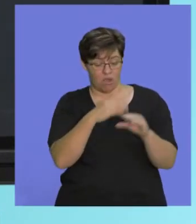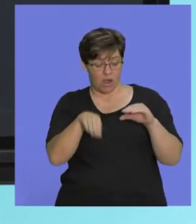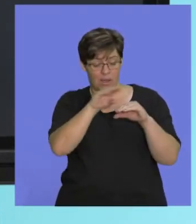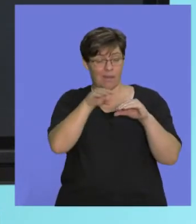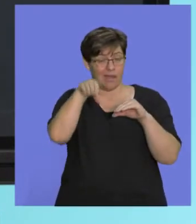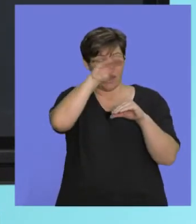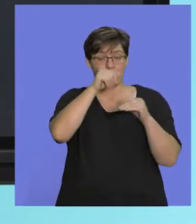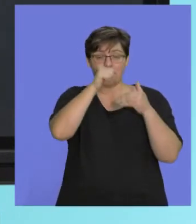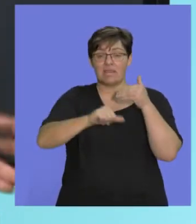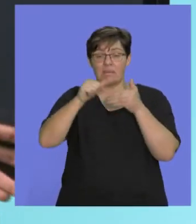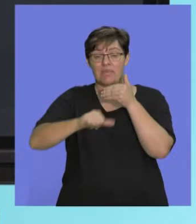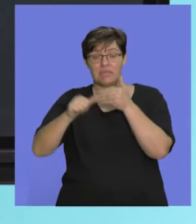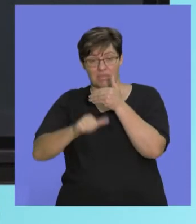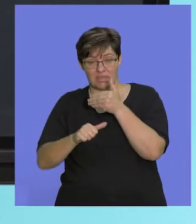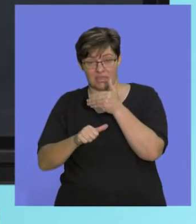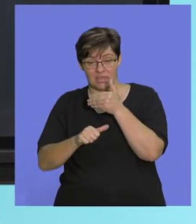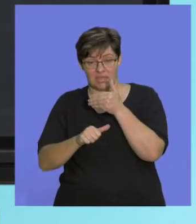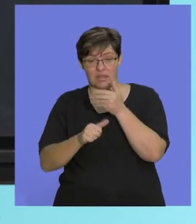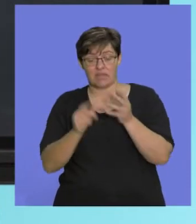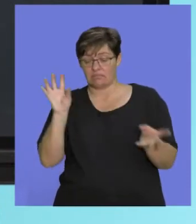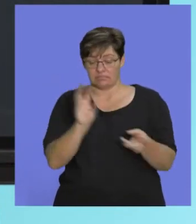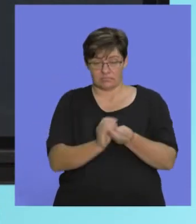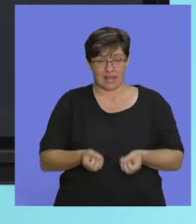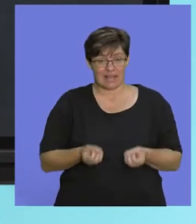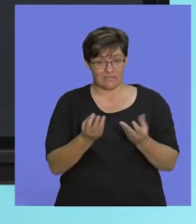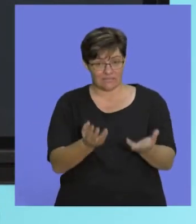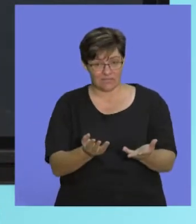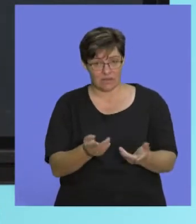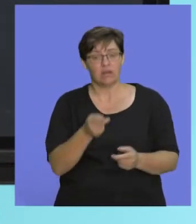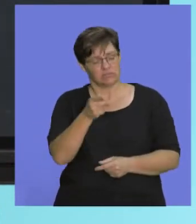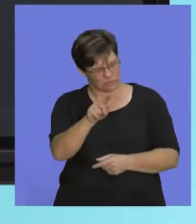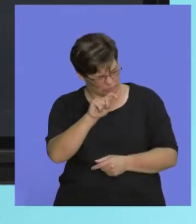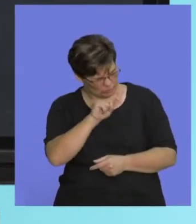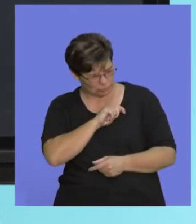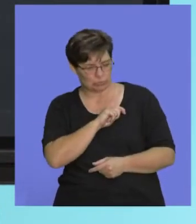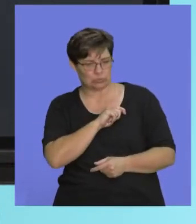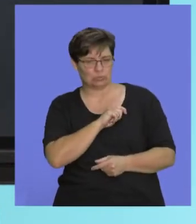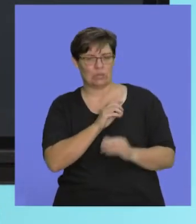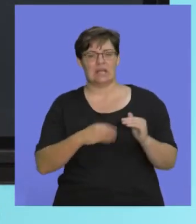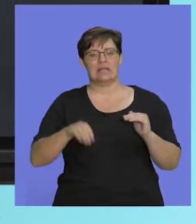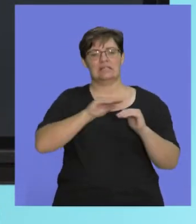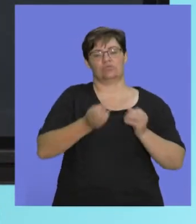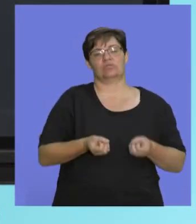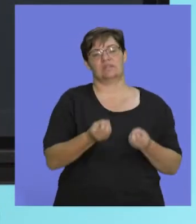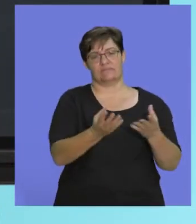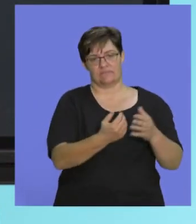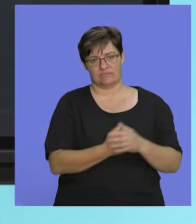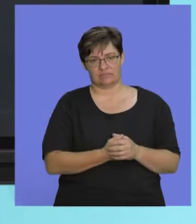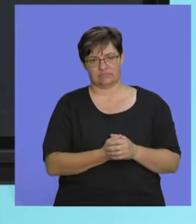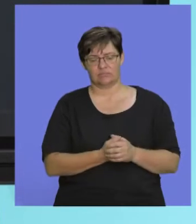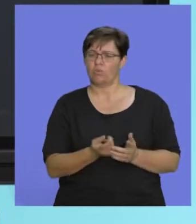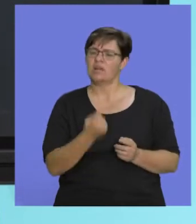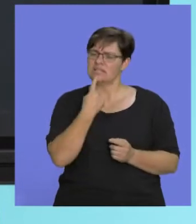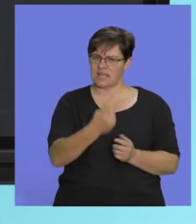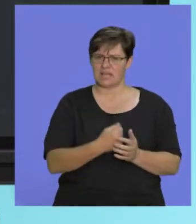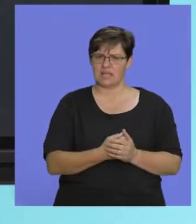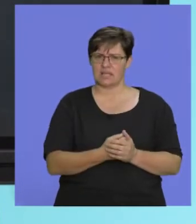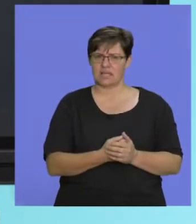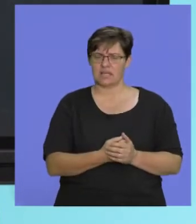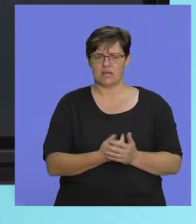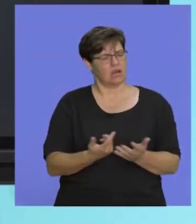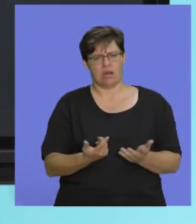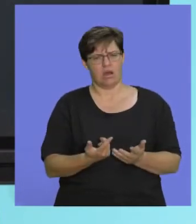it monthly and we give you the interest, that's the true interest that they normally give you, because there will be claim. The claim